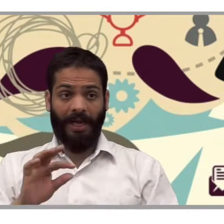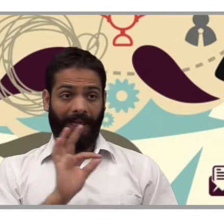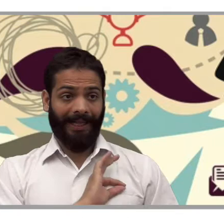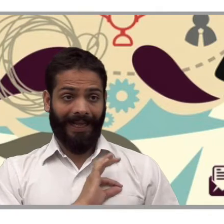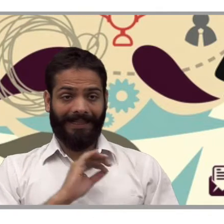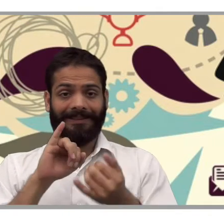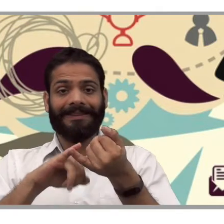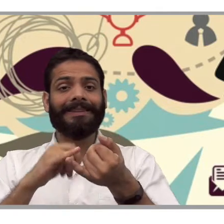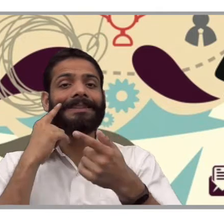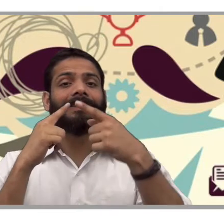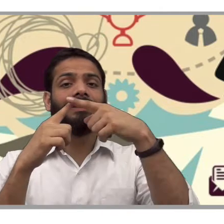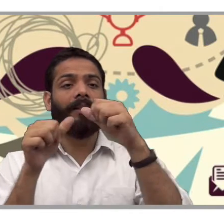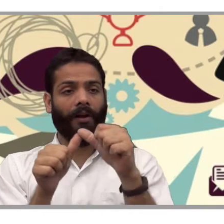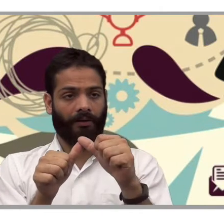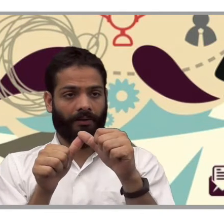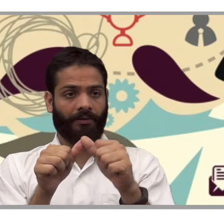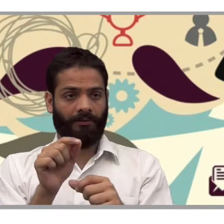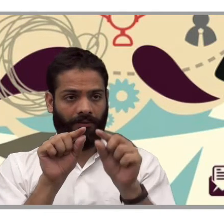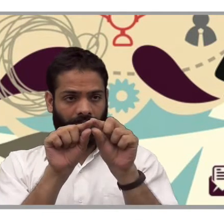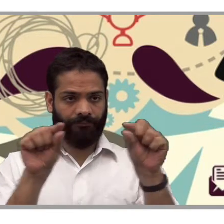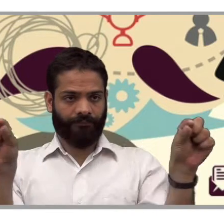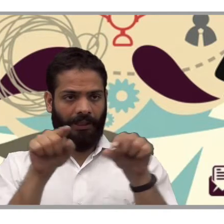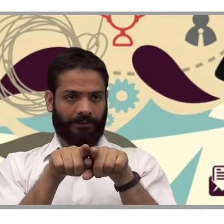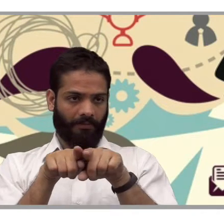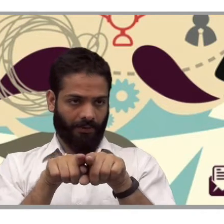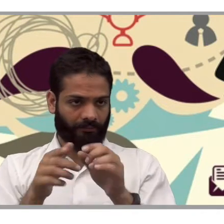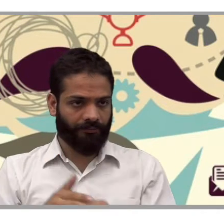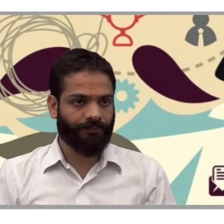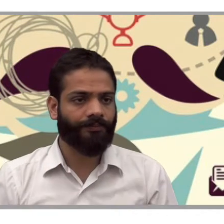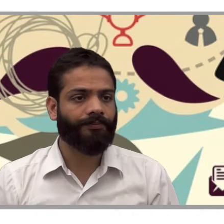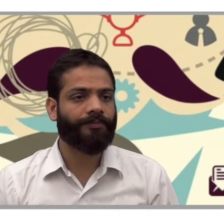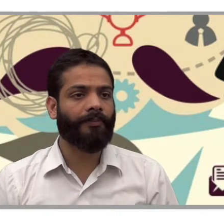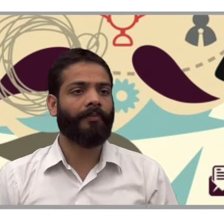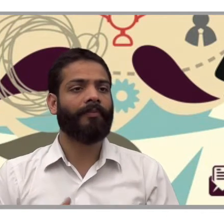like or Sita Ram like.